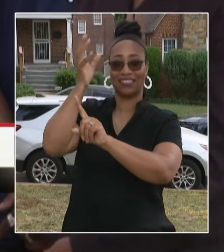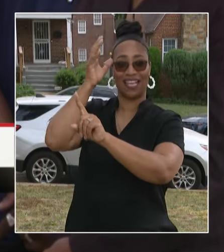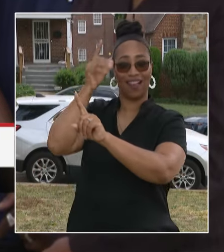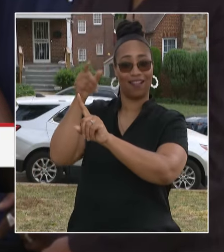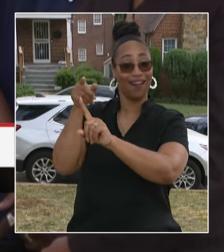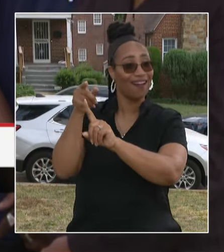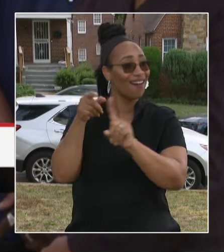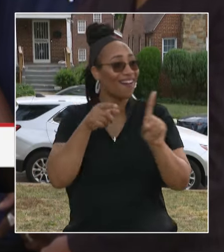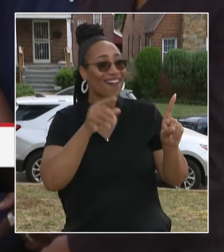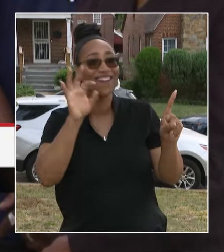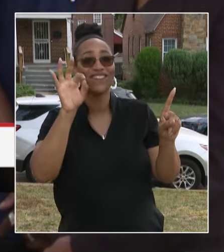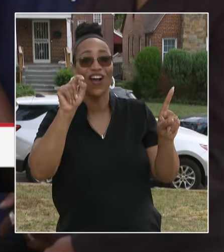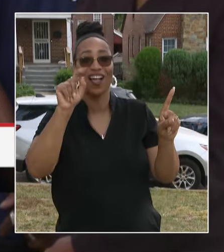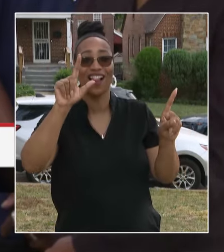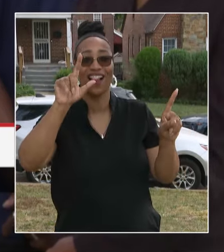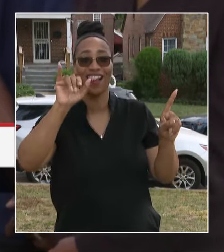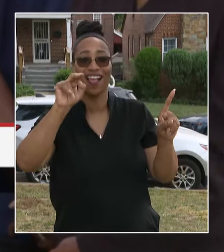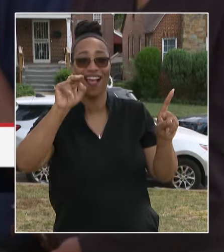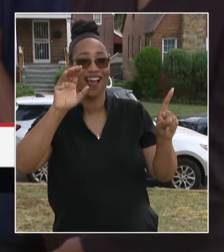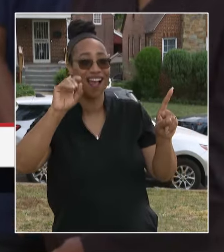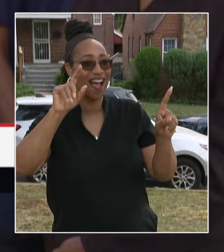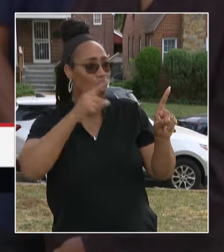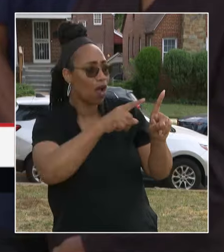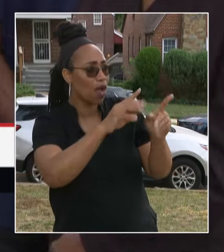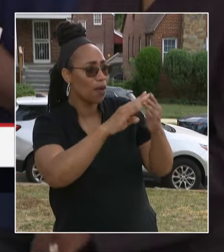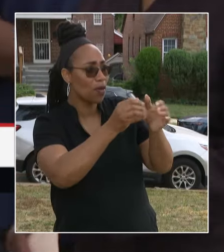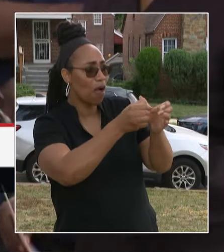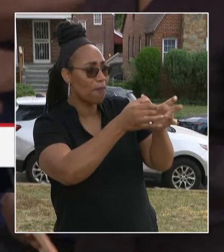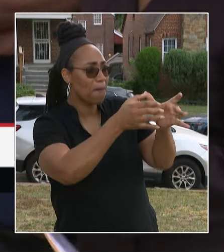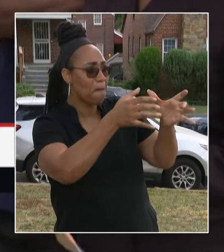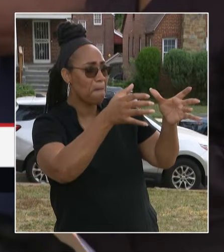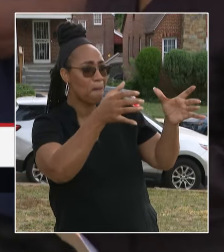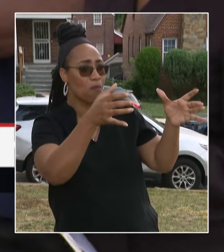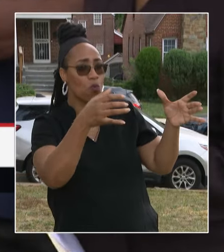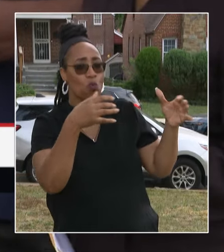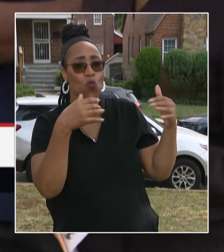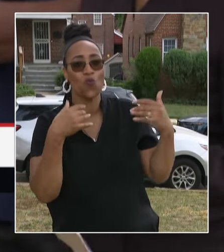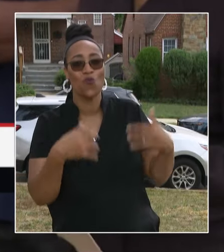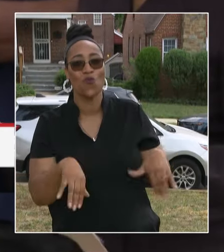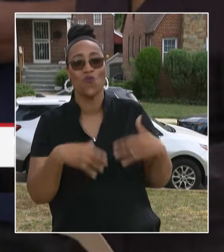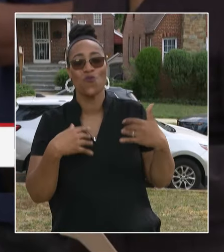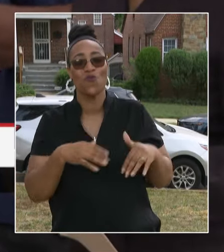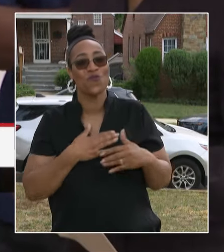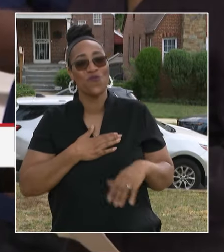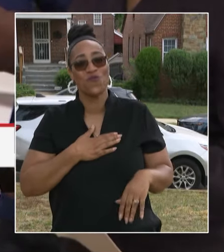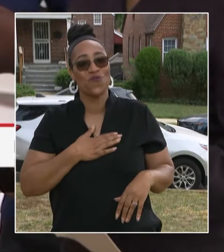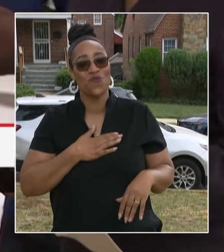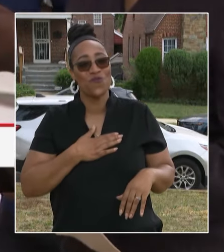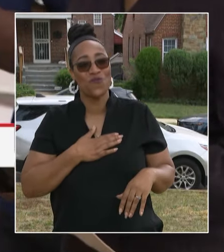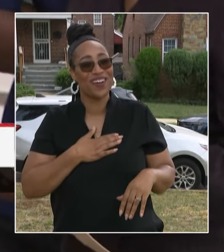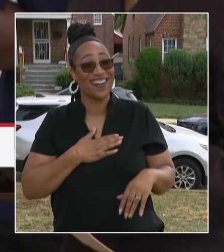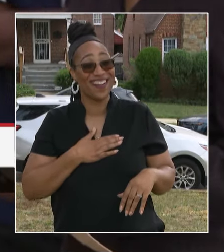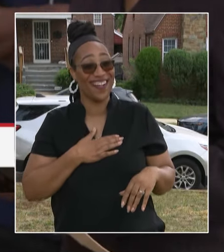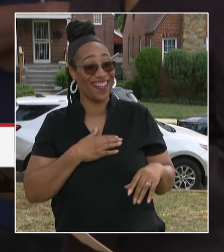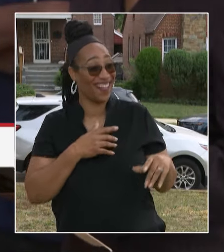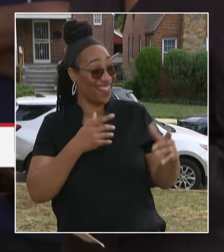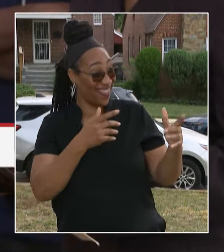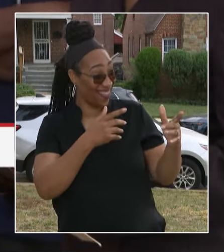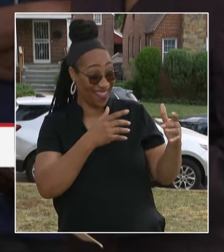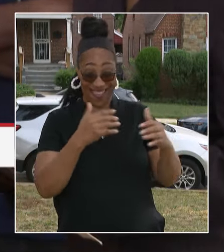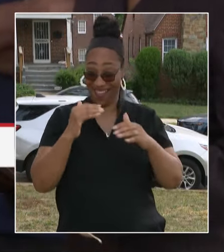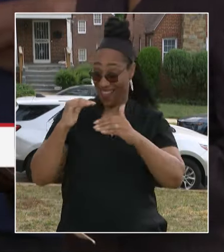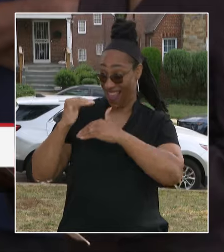is that we all stand on the shoulders of our ancestors. And it's our responsibility, no matter the